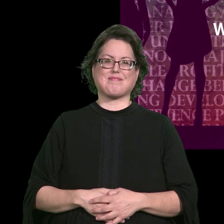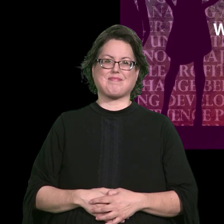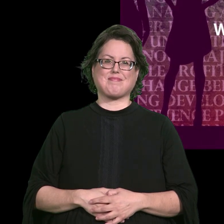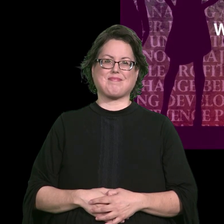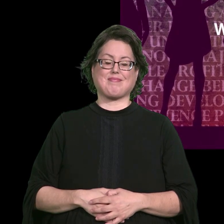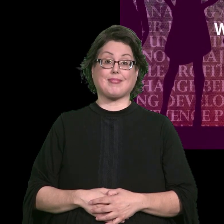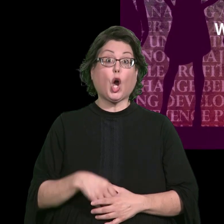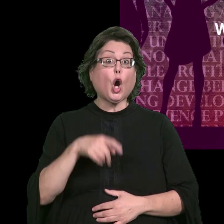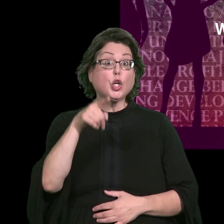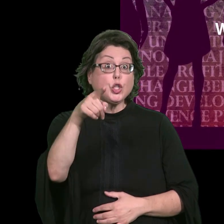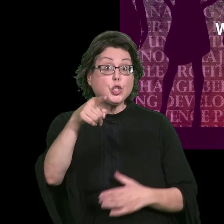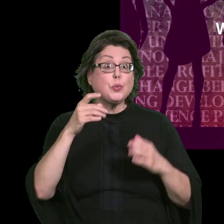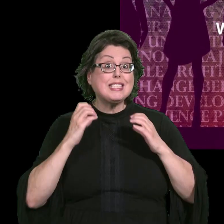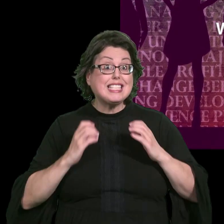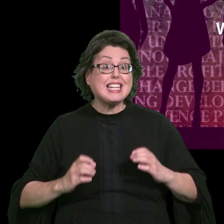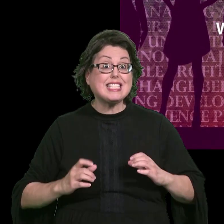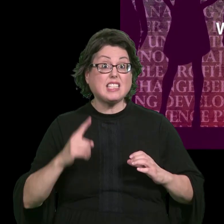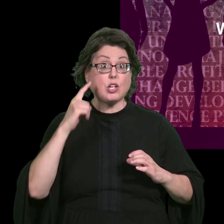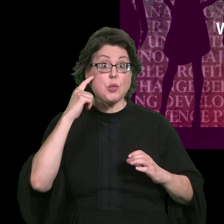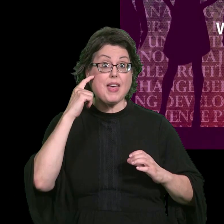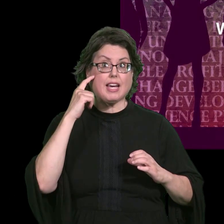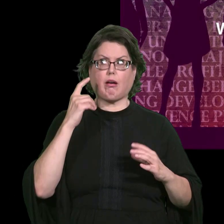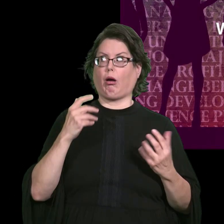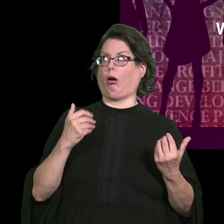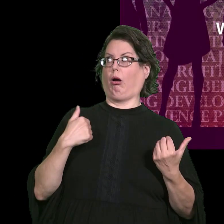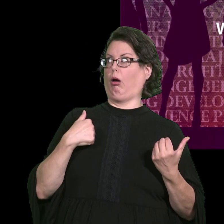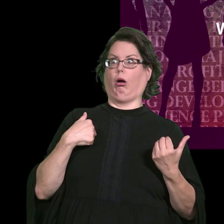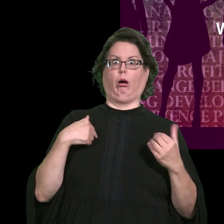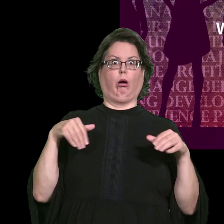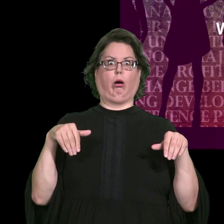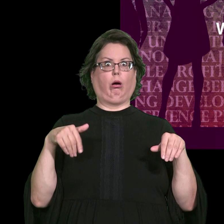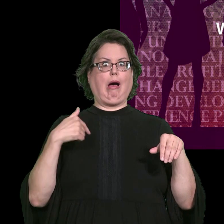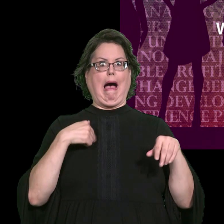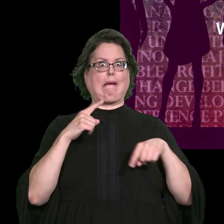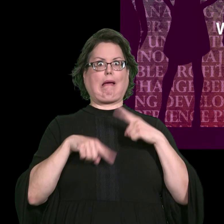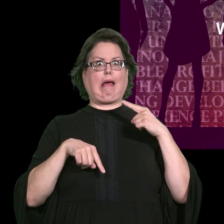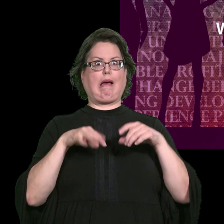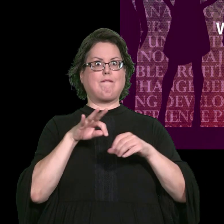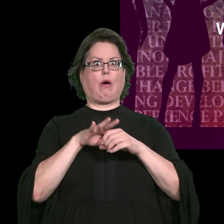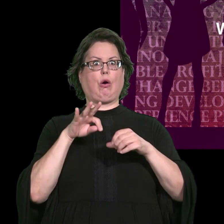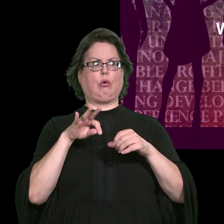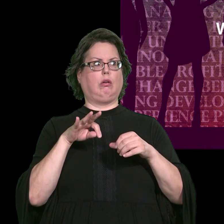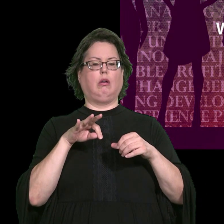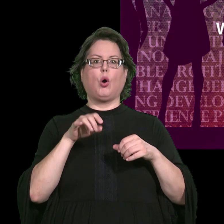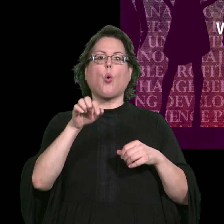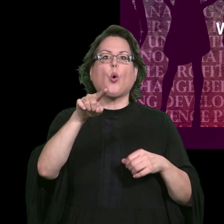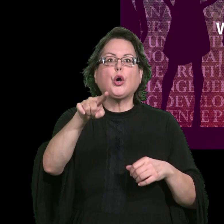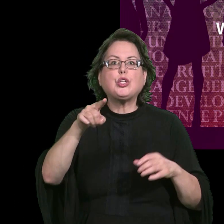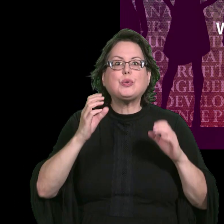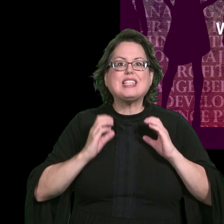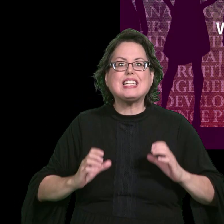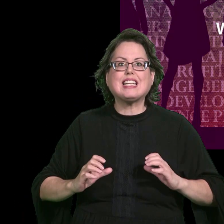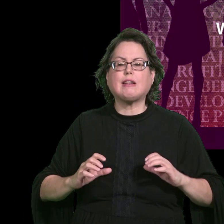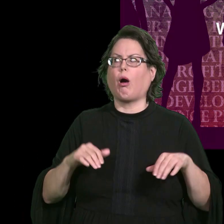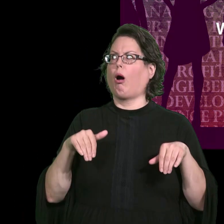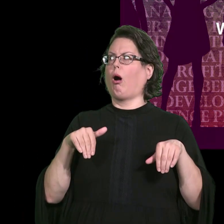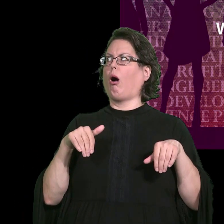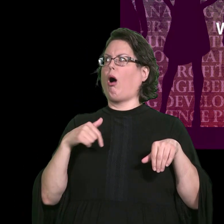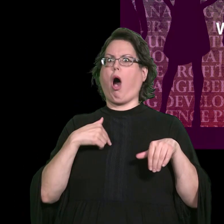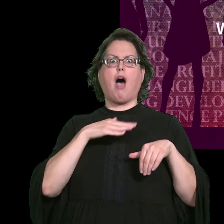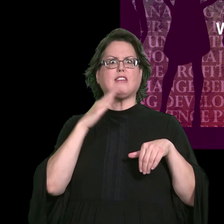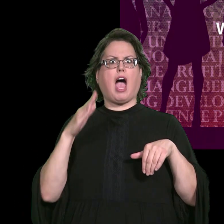Are you a citizen who feels you are not eligible and cannot vote? Or are you a citizen who has never registered to